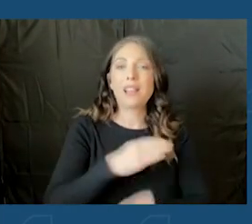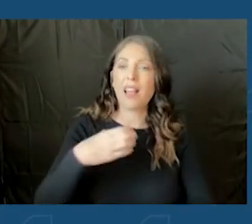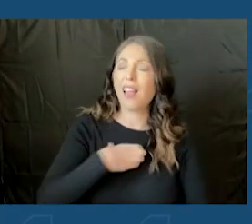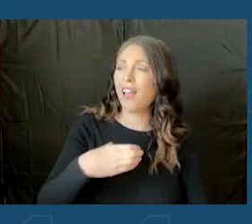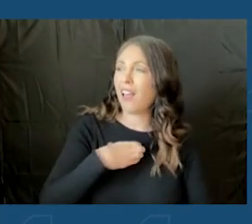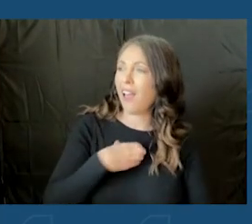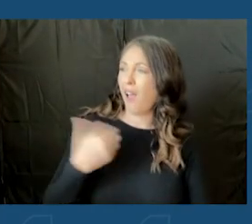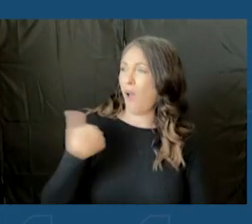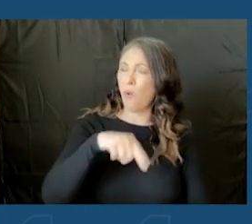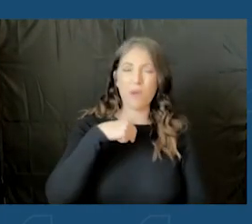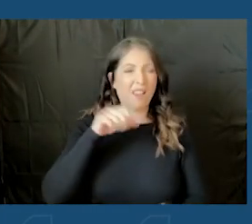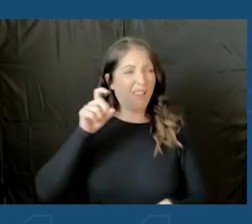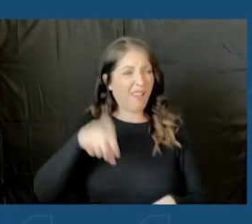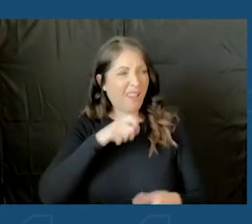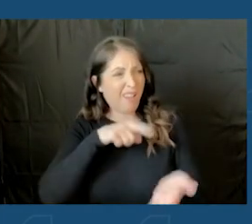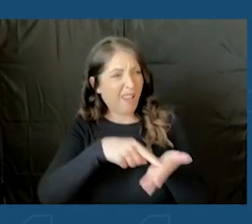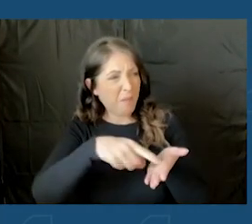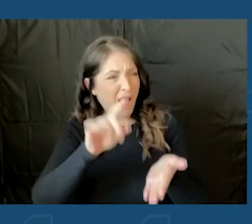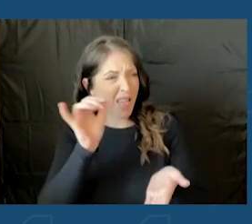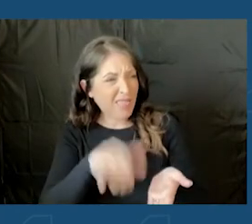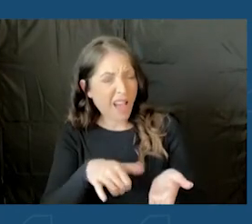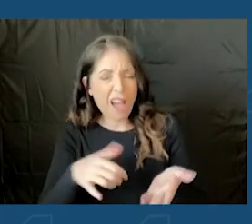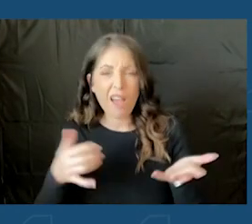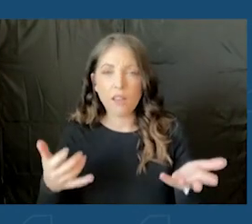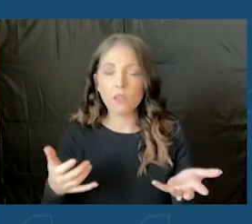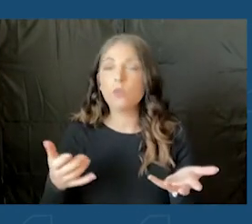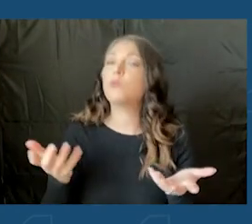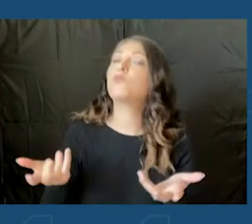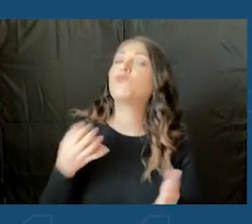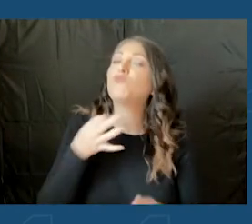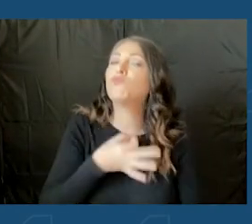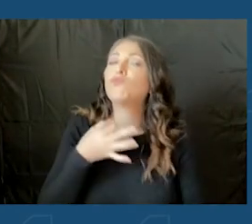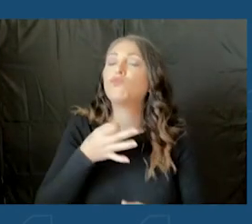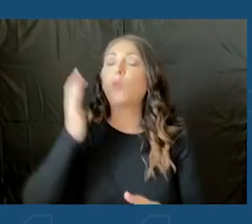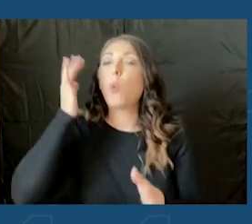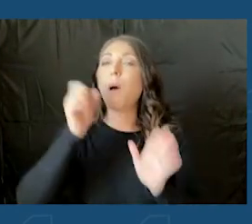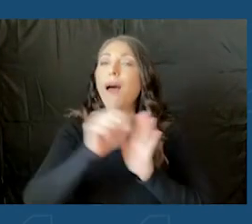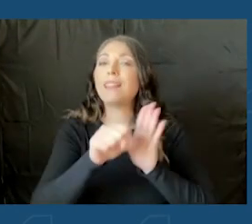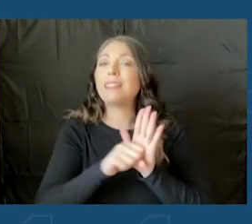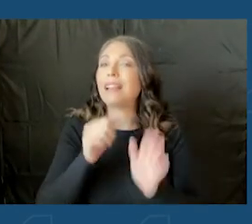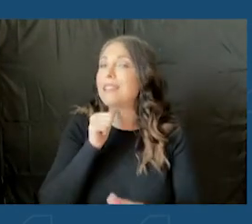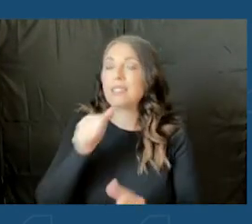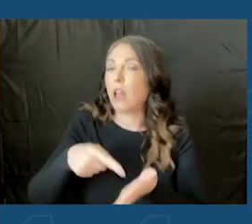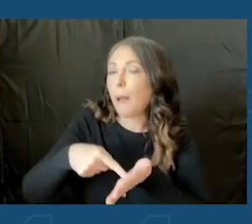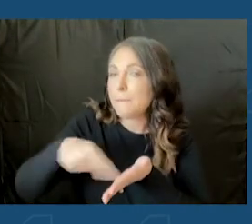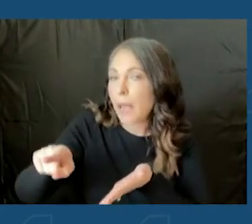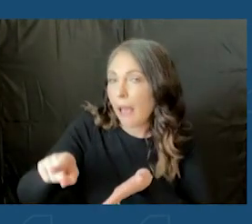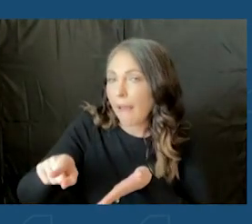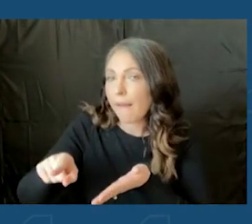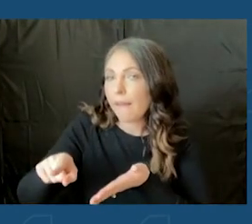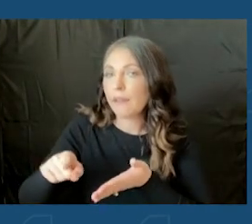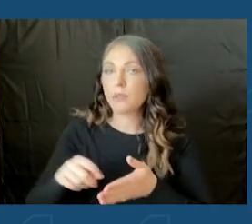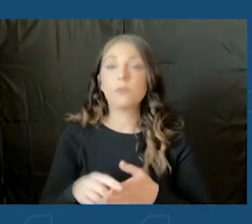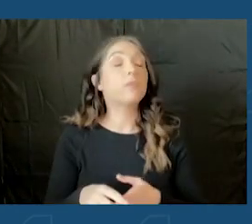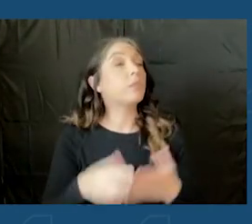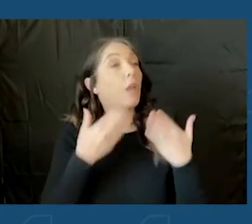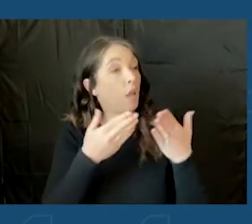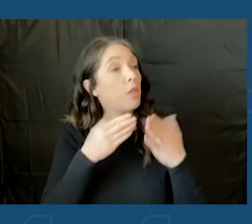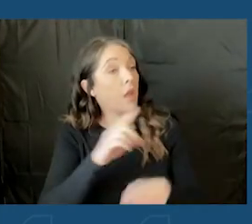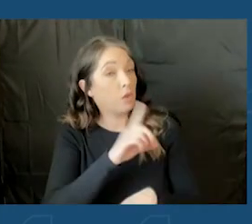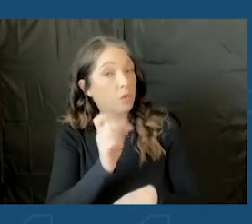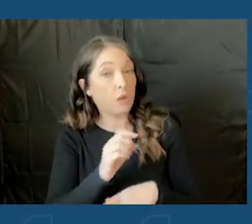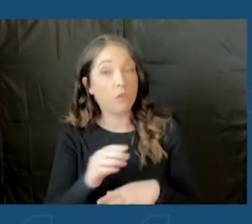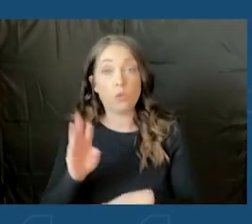pay for that. And so, wondering why the state isn't paying for that so that they don't have to. All right, thank you for the question. Robert?